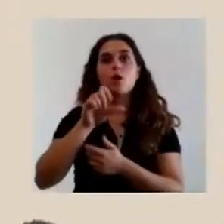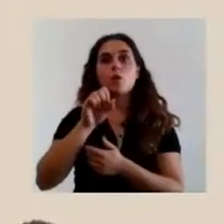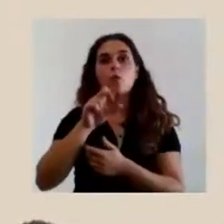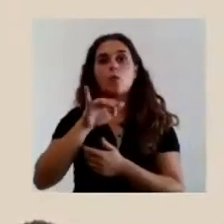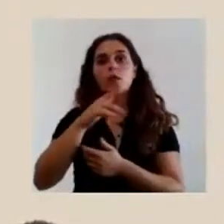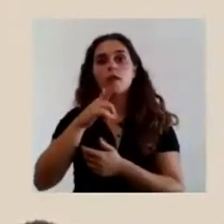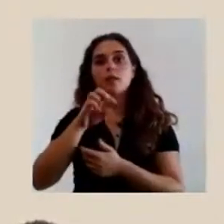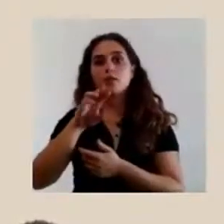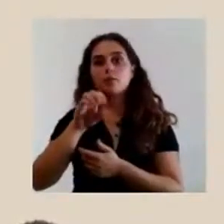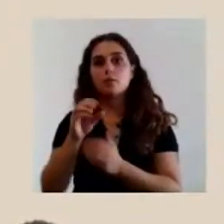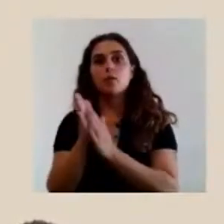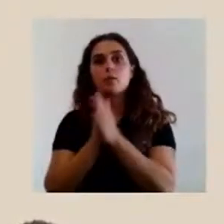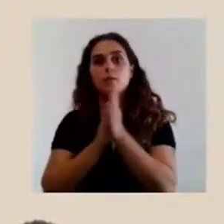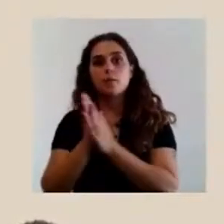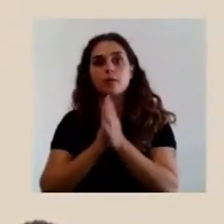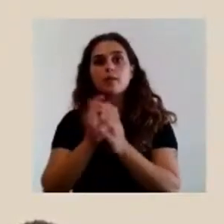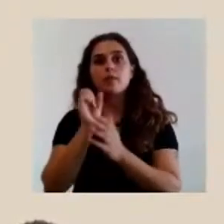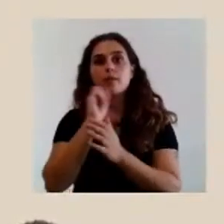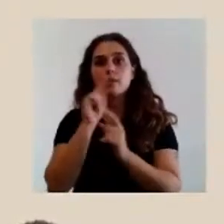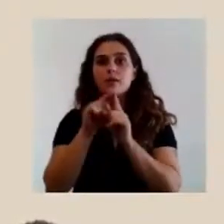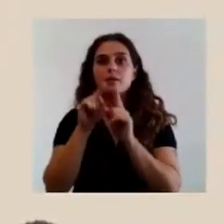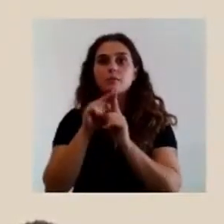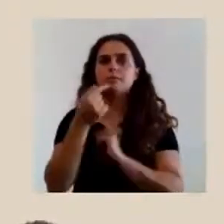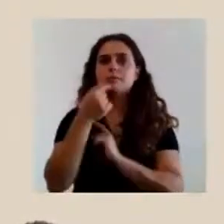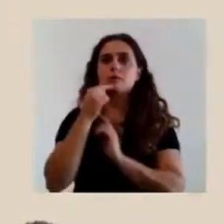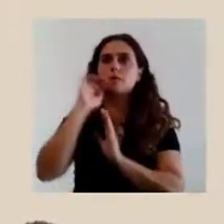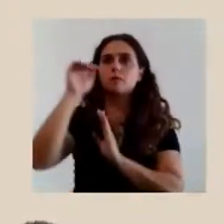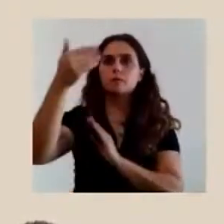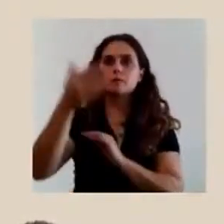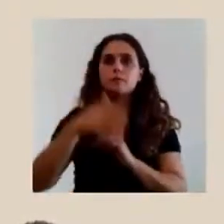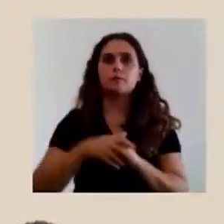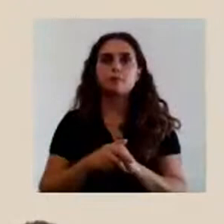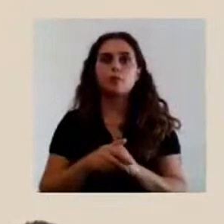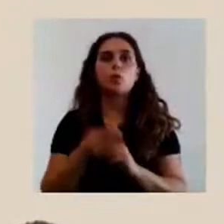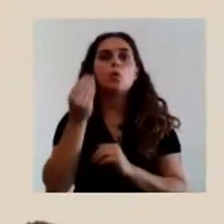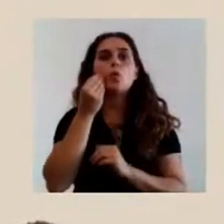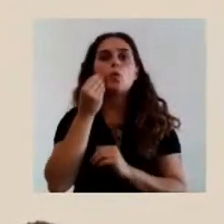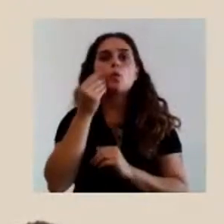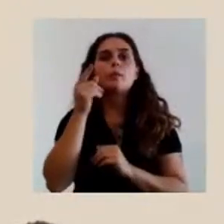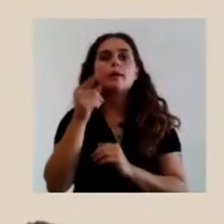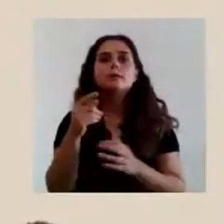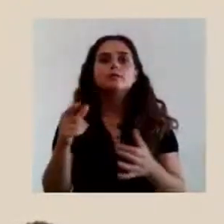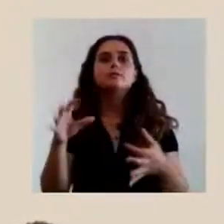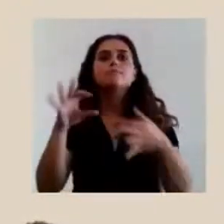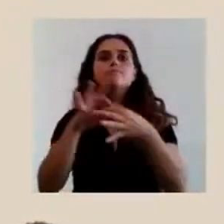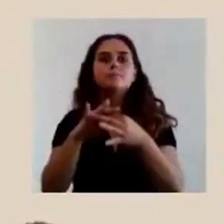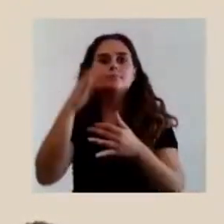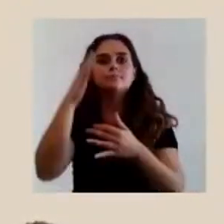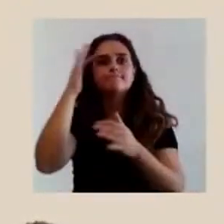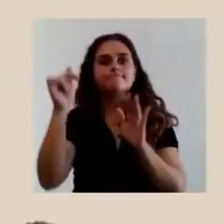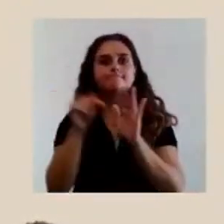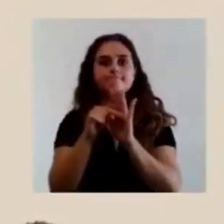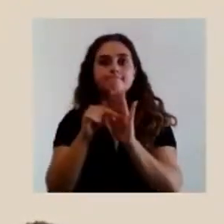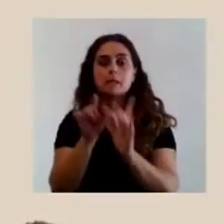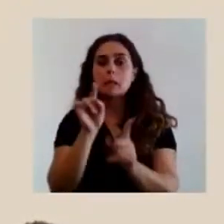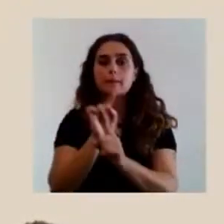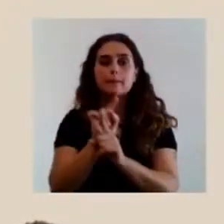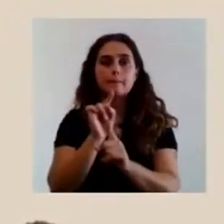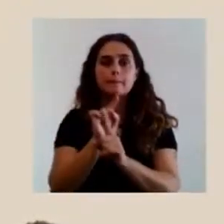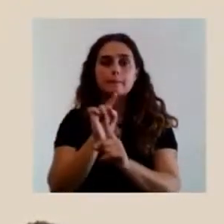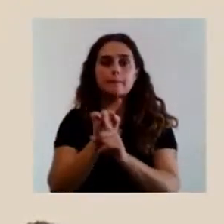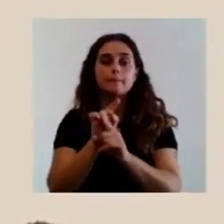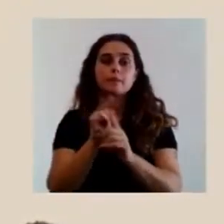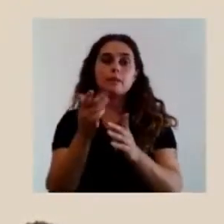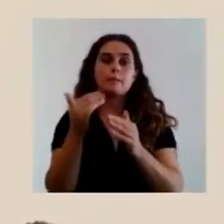was using typical health costs to predict health need. How did this lead to bias? Despite having more illnesses